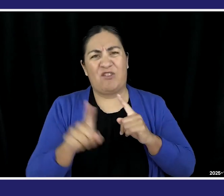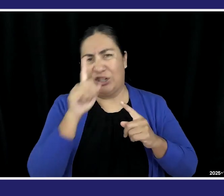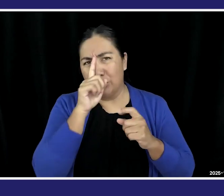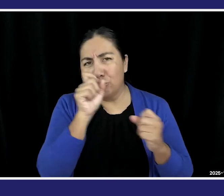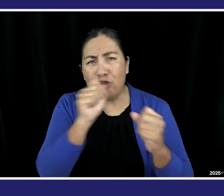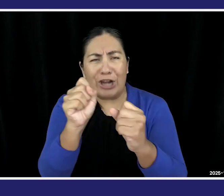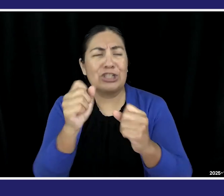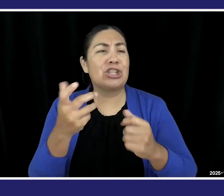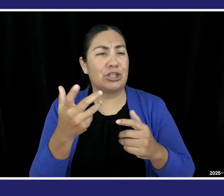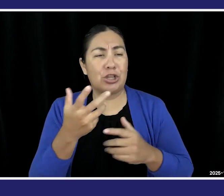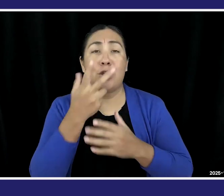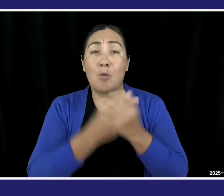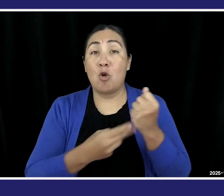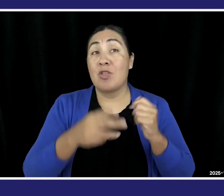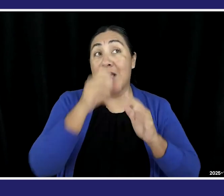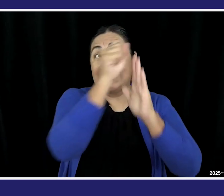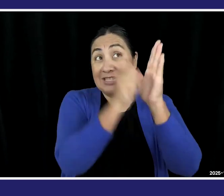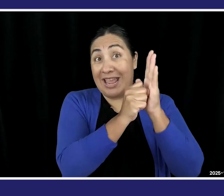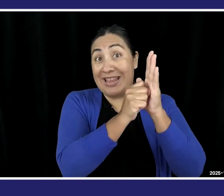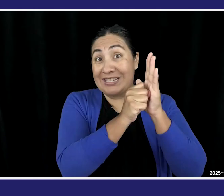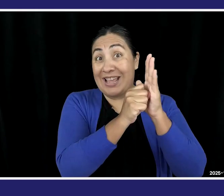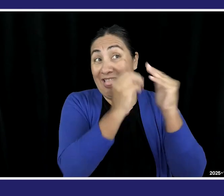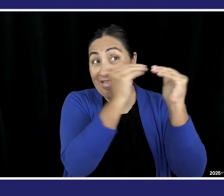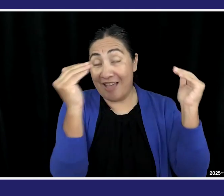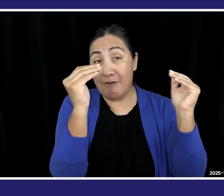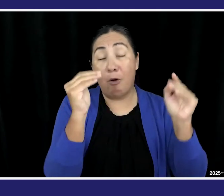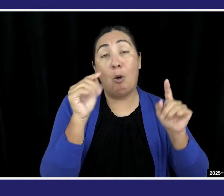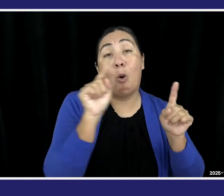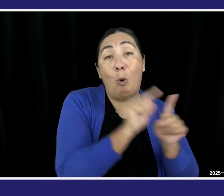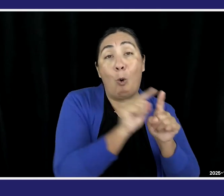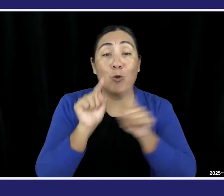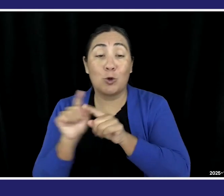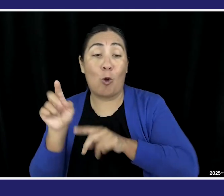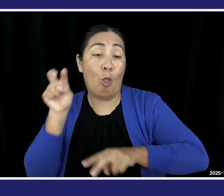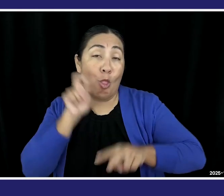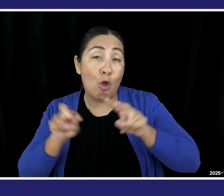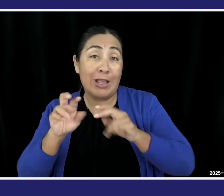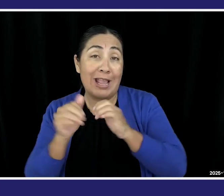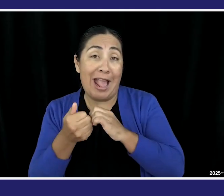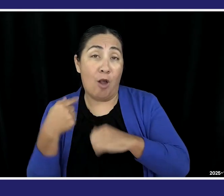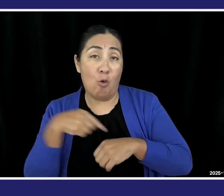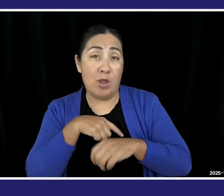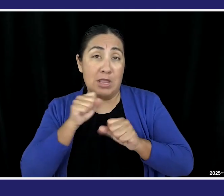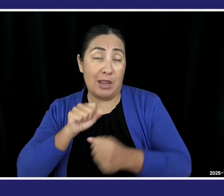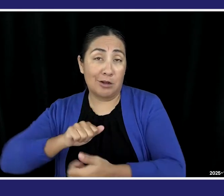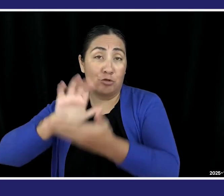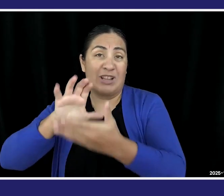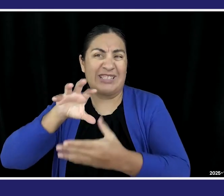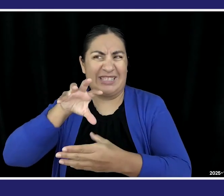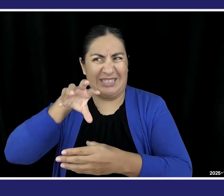that are both at the statewide level, but also looking at how do we address it amongst particular